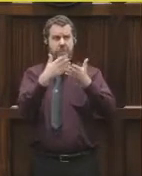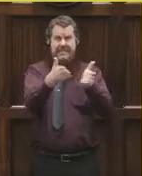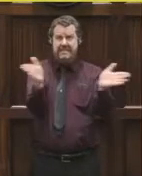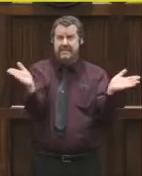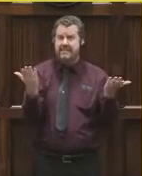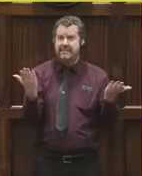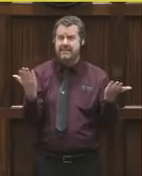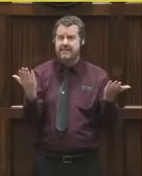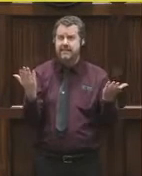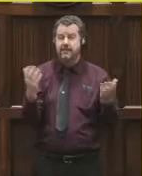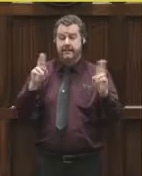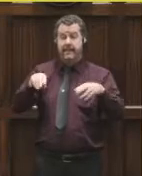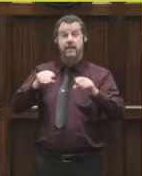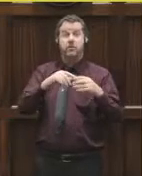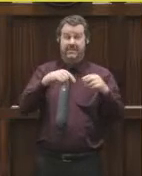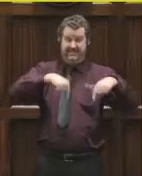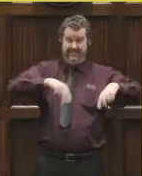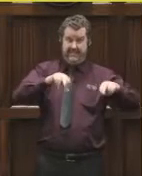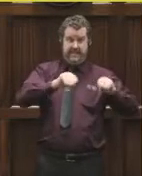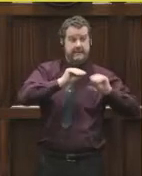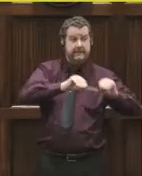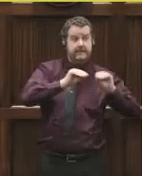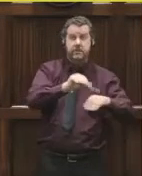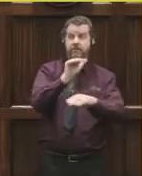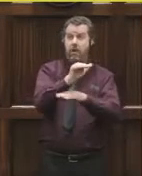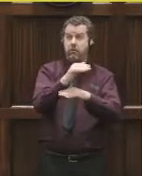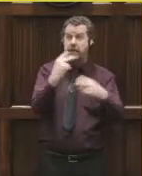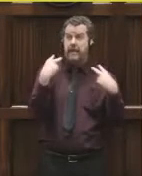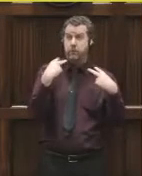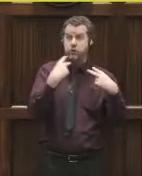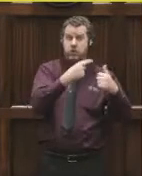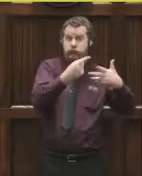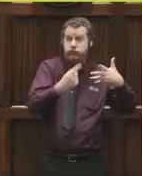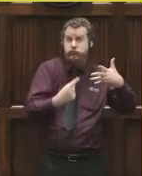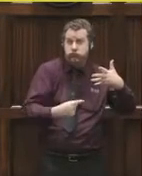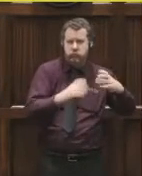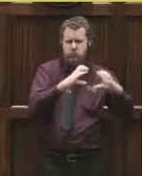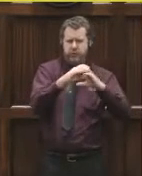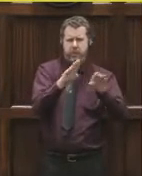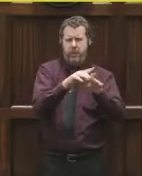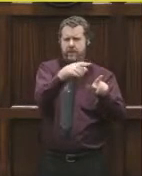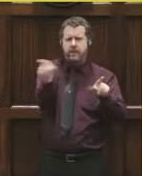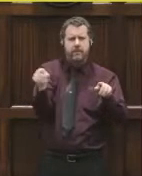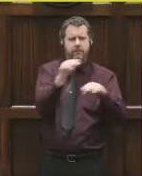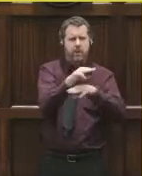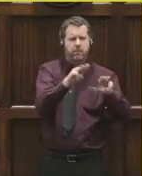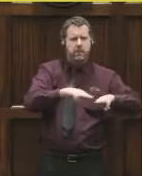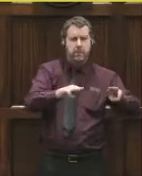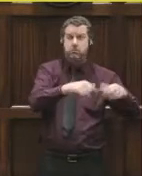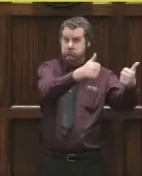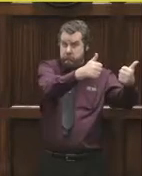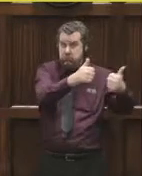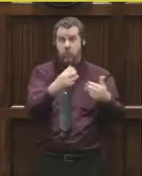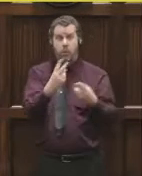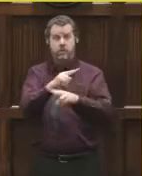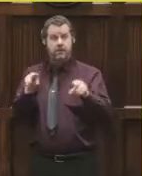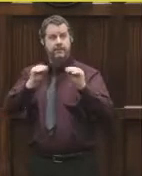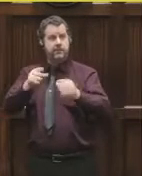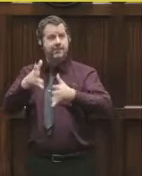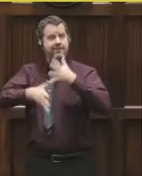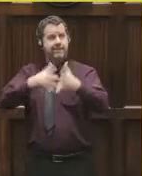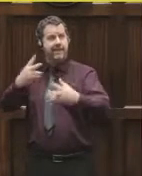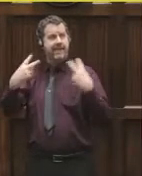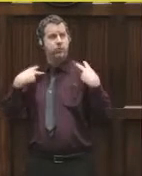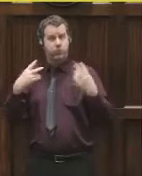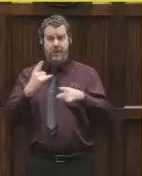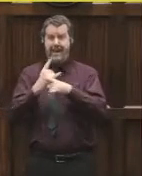teach foreign languages to be able to communicate with nationalities, why can't we teach sign language to help our